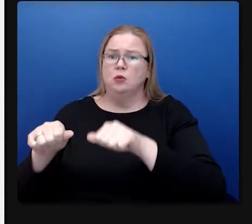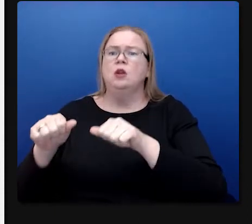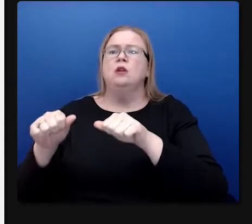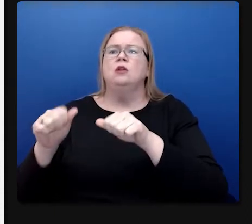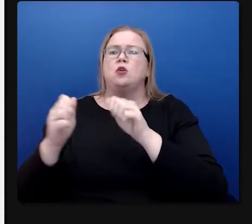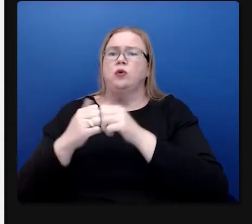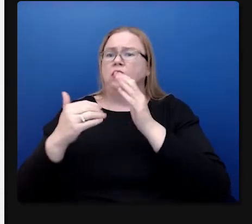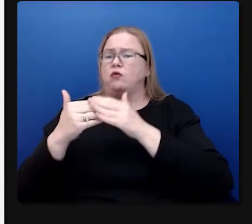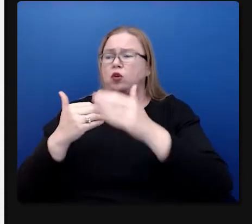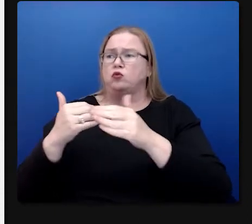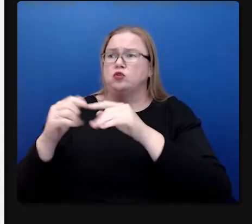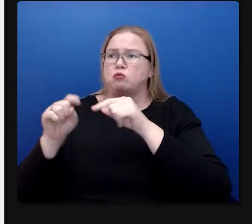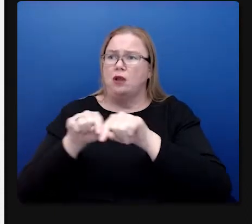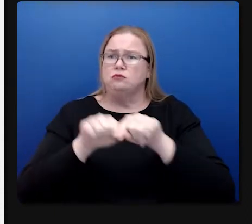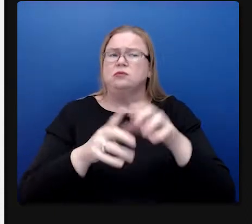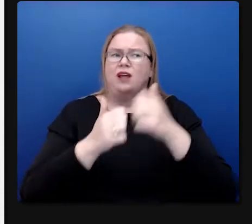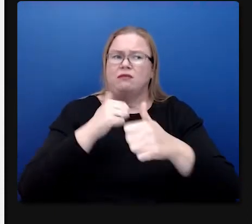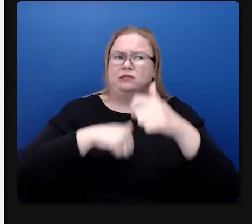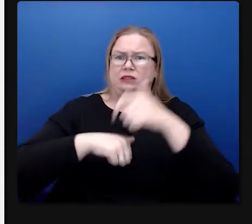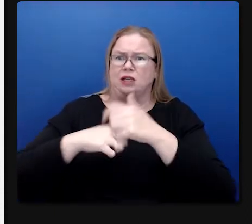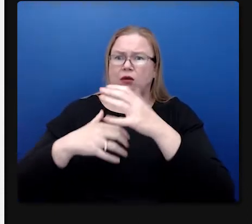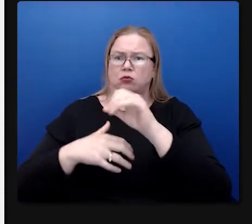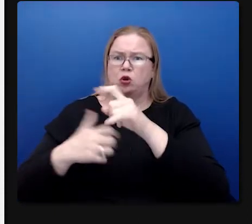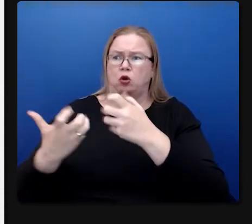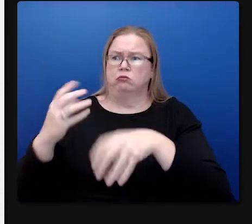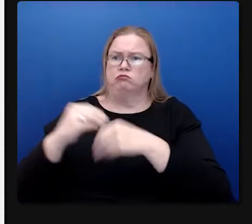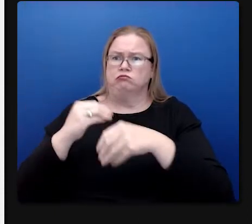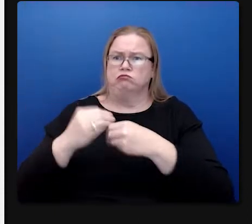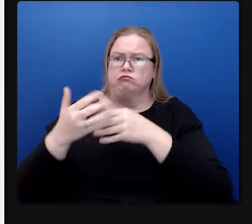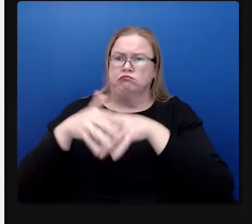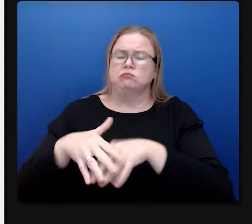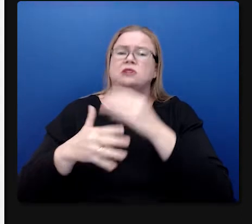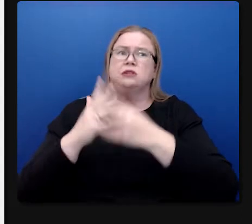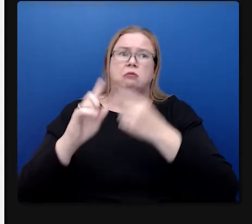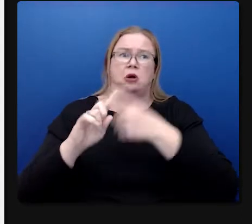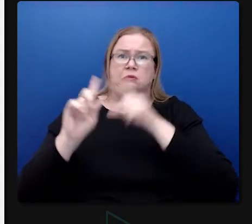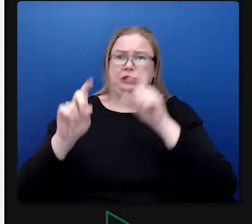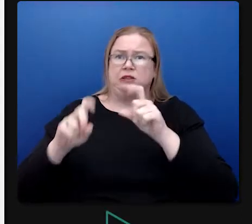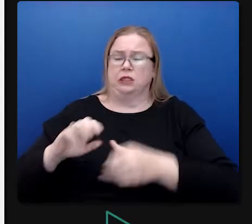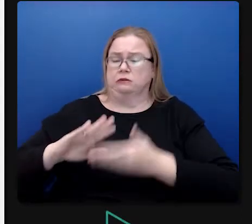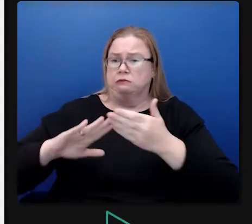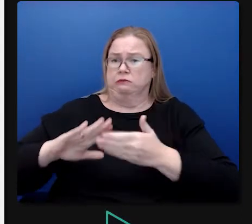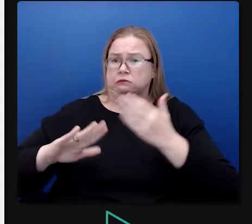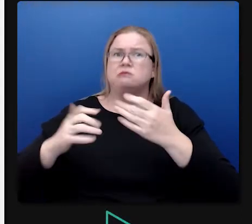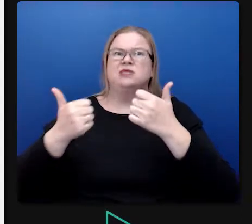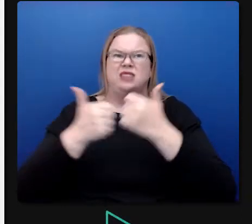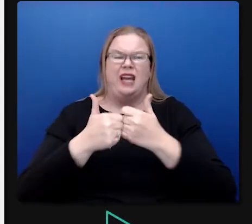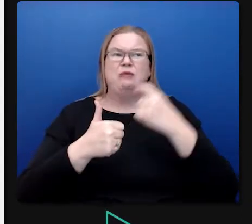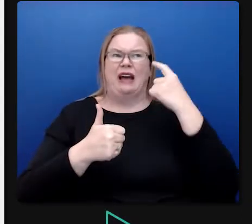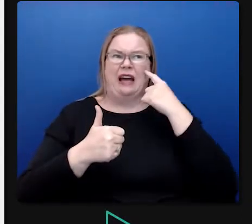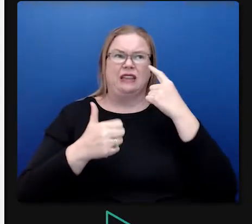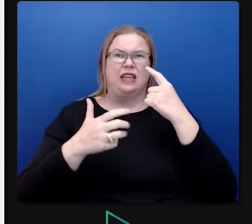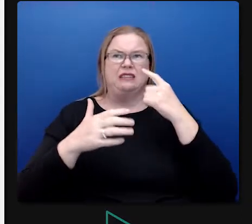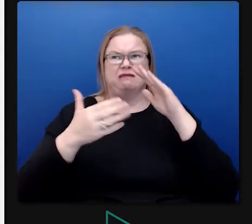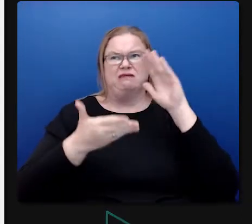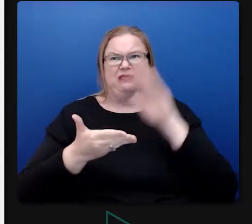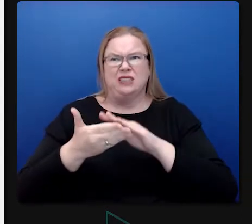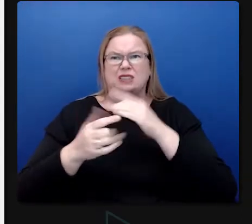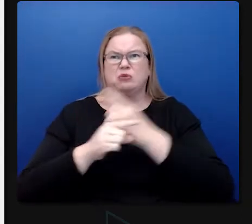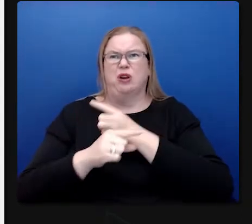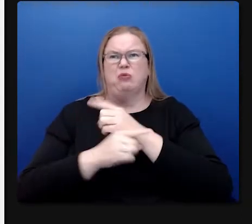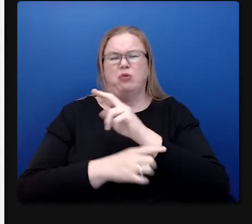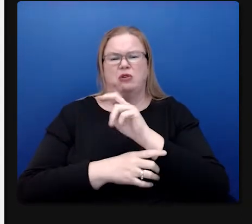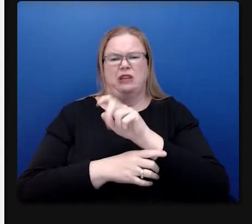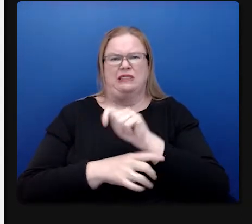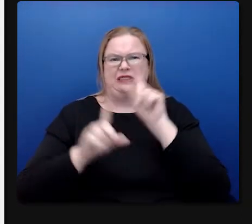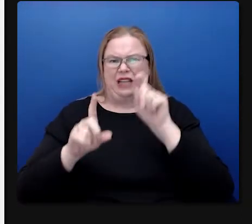with feature branches. And every time you merge code in, some automated tests should run. In games, I think this is less likely to be proper